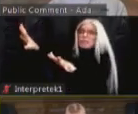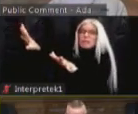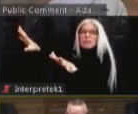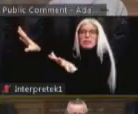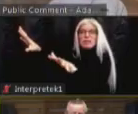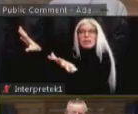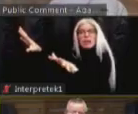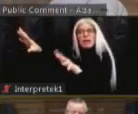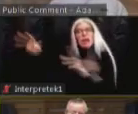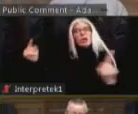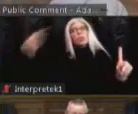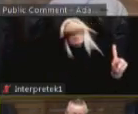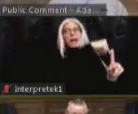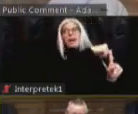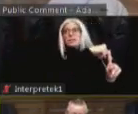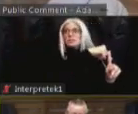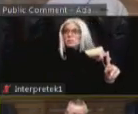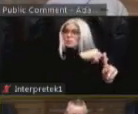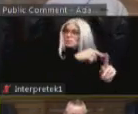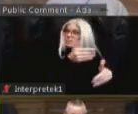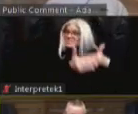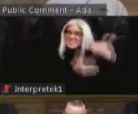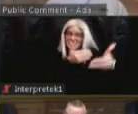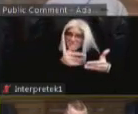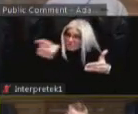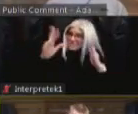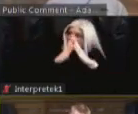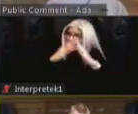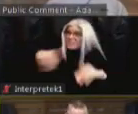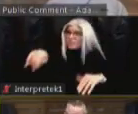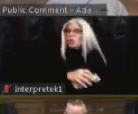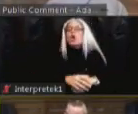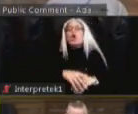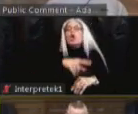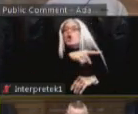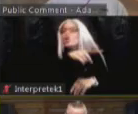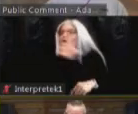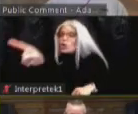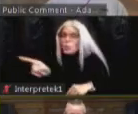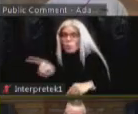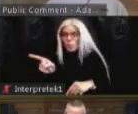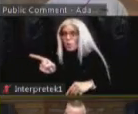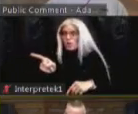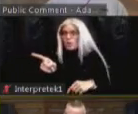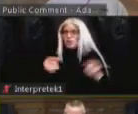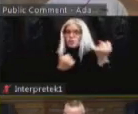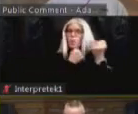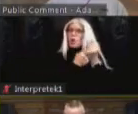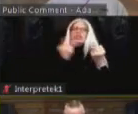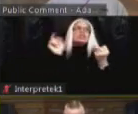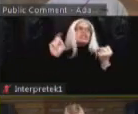the steps of the city. You support your police, your fire, and your hospitals